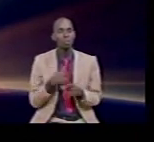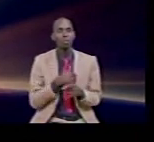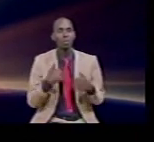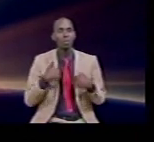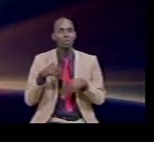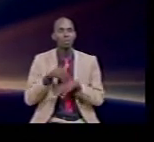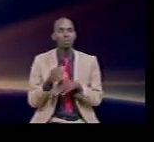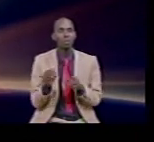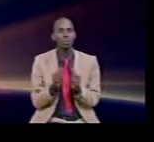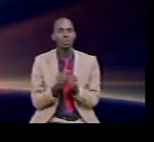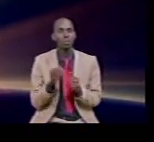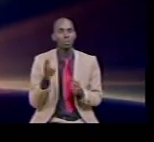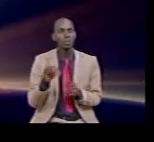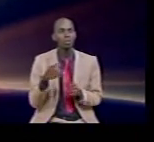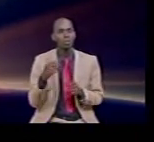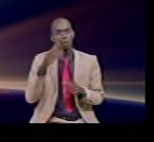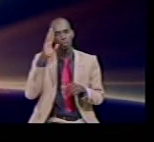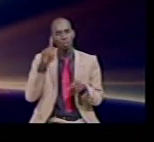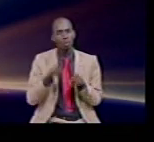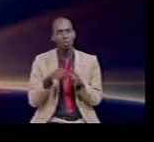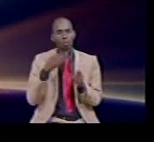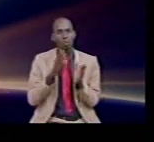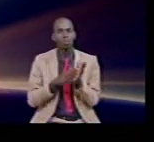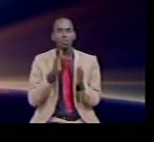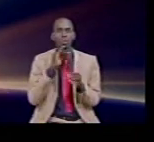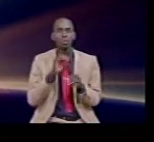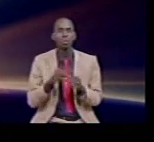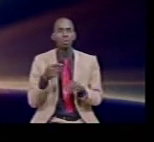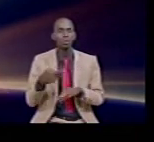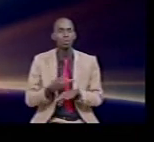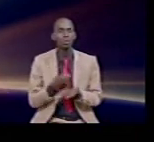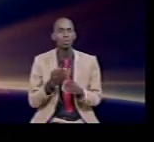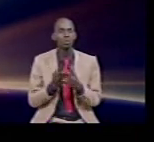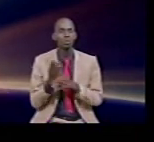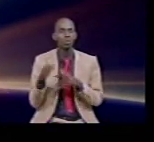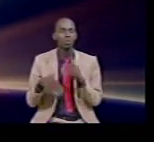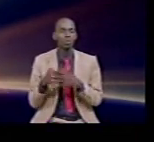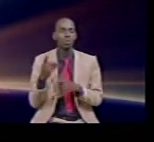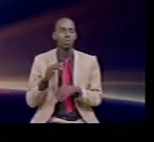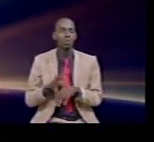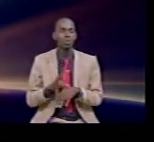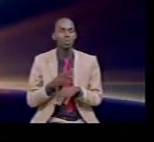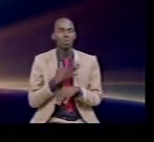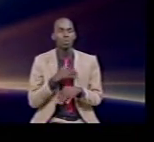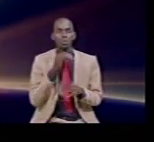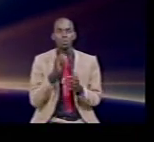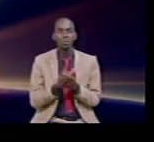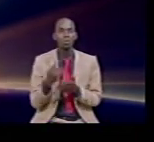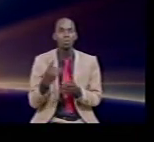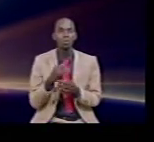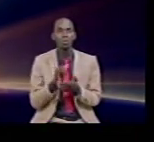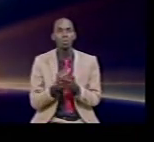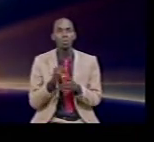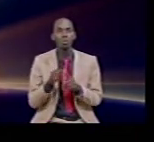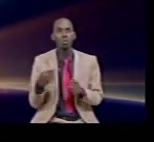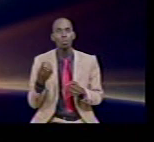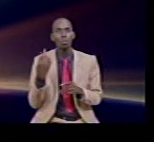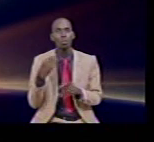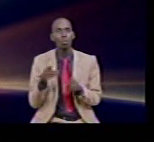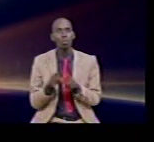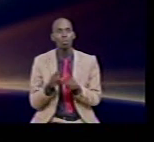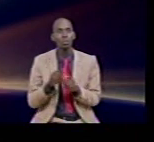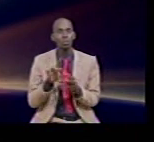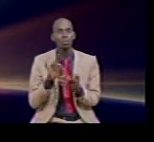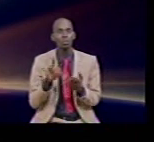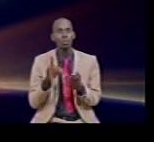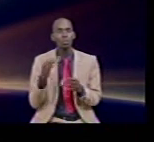brother, whose praise is in the gospel throughout all the churches. And not that only, but who was also chosen of the